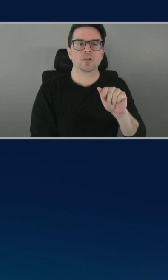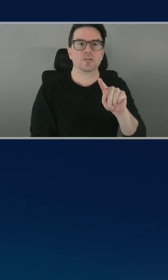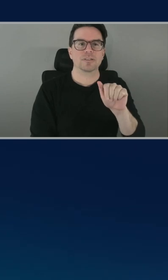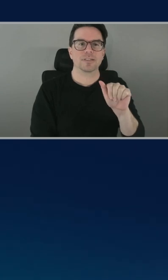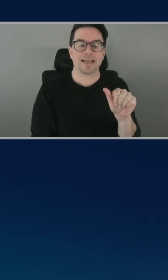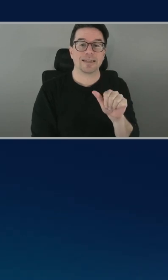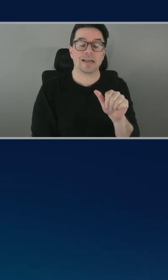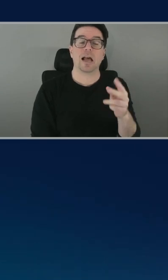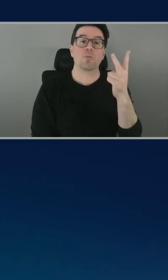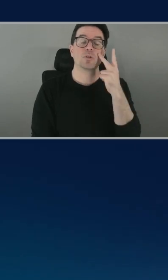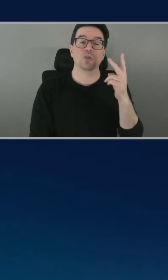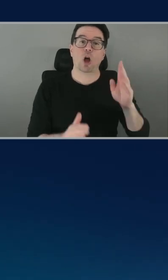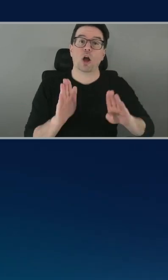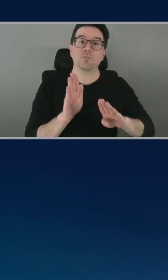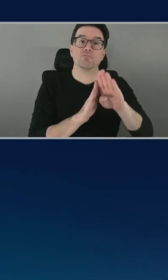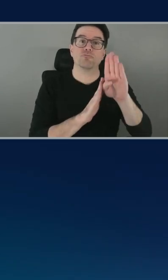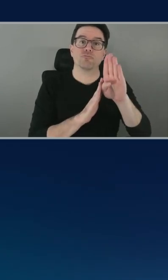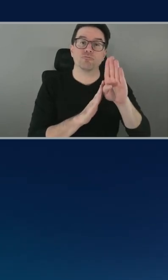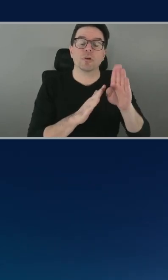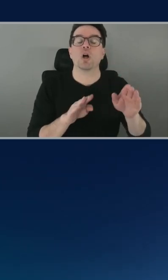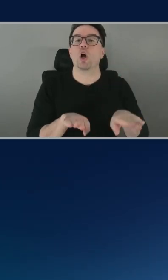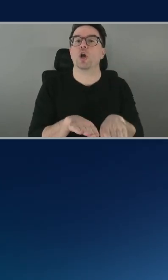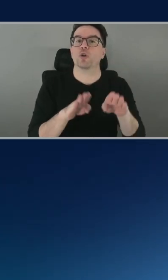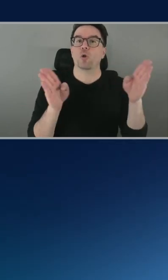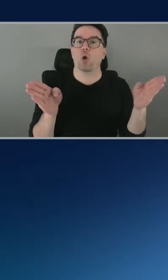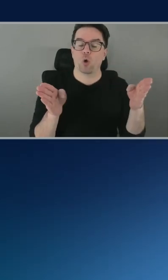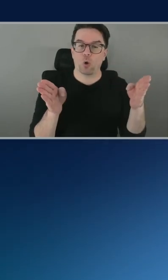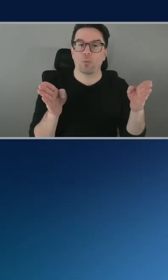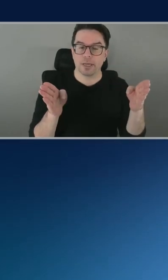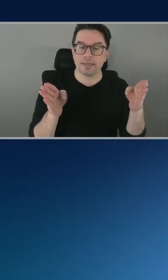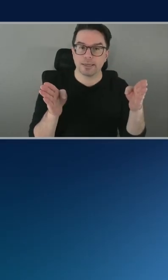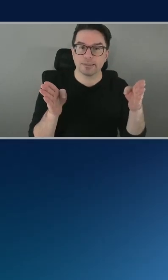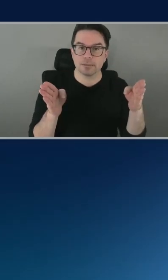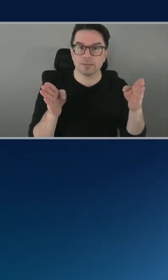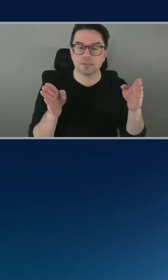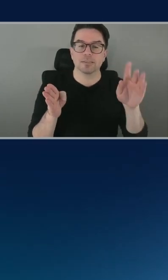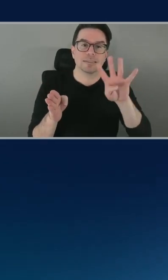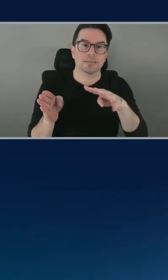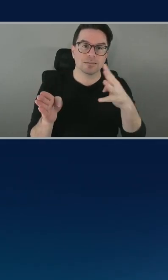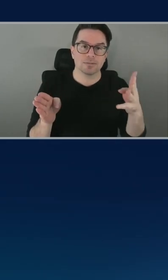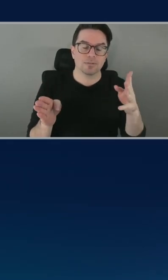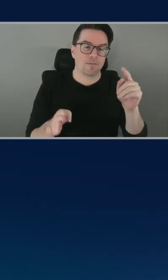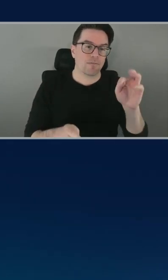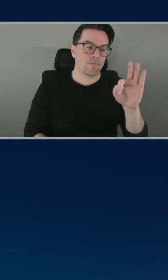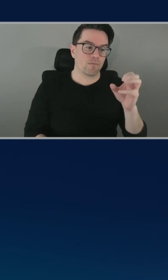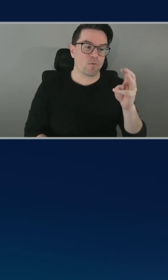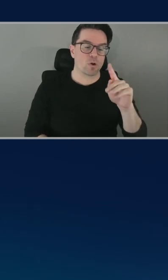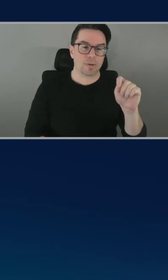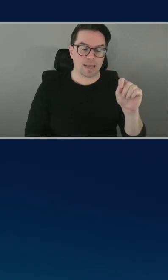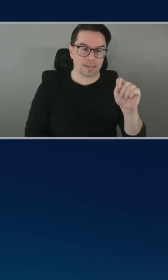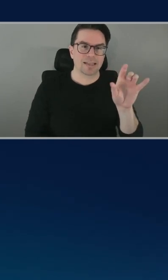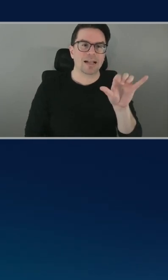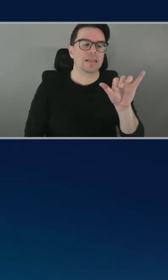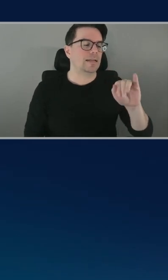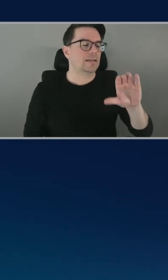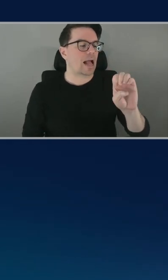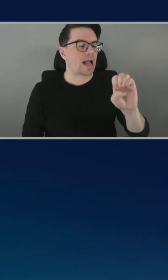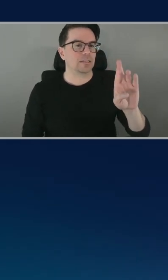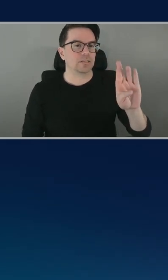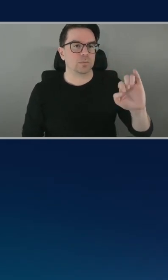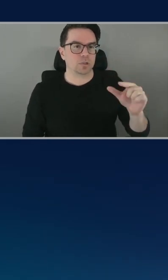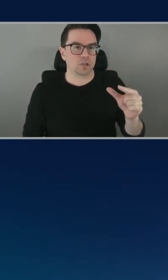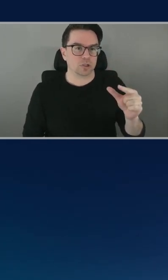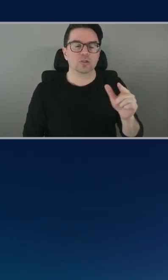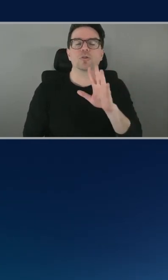open table formats like Apache Iceberg picking up steam among our customers. And so what we wanted to do with S3 Tables was